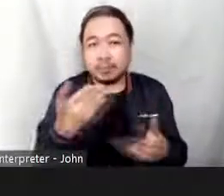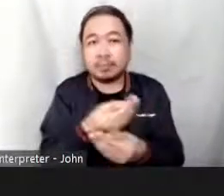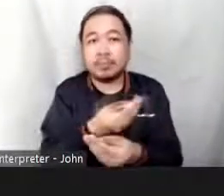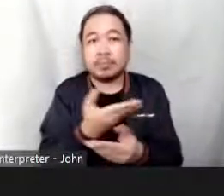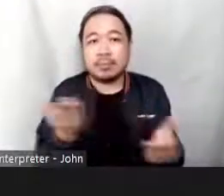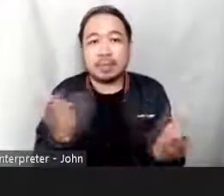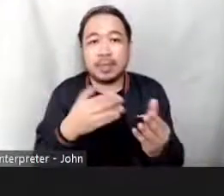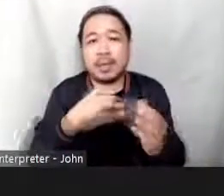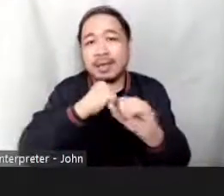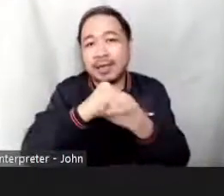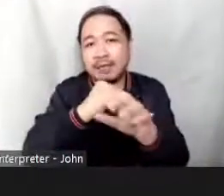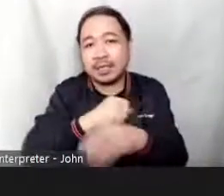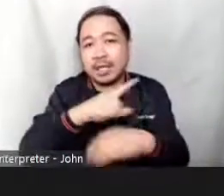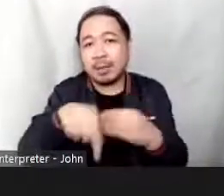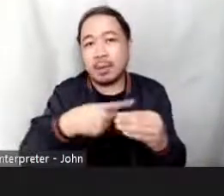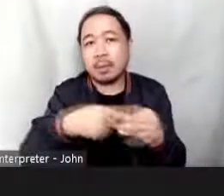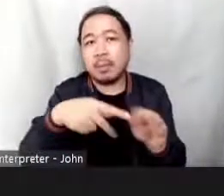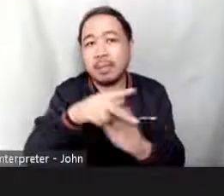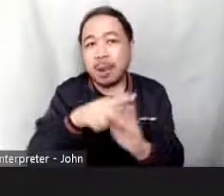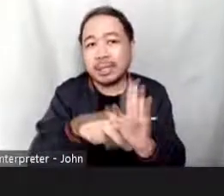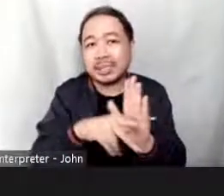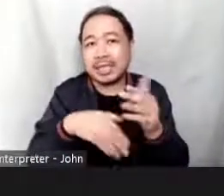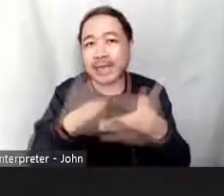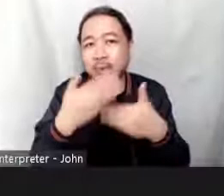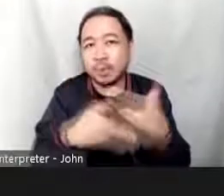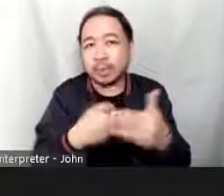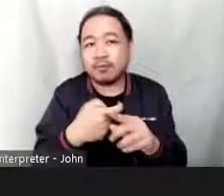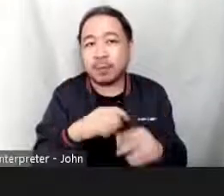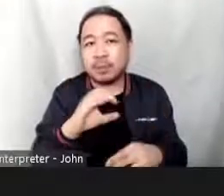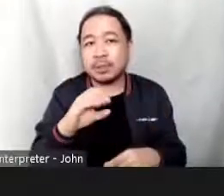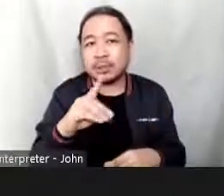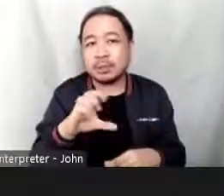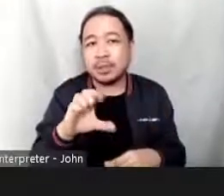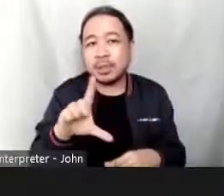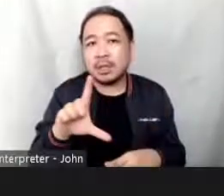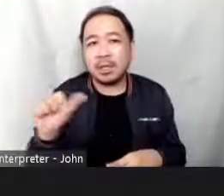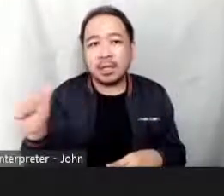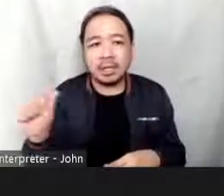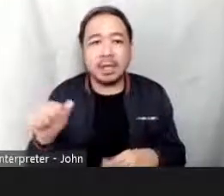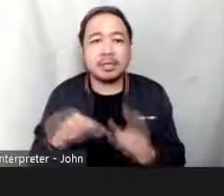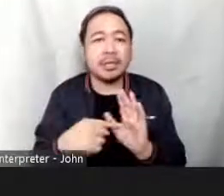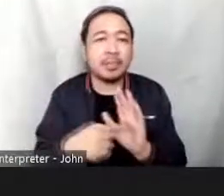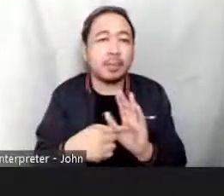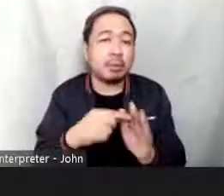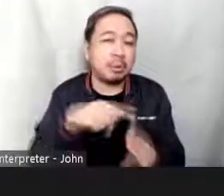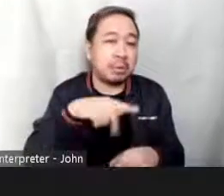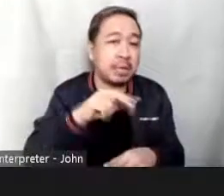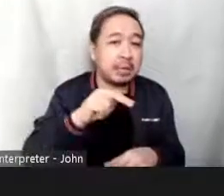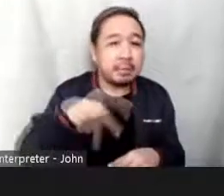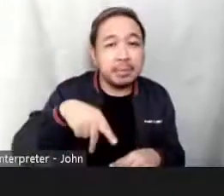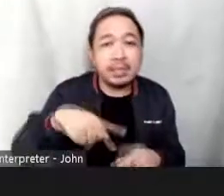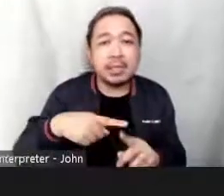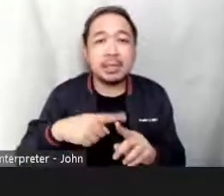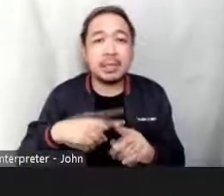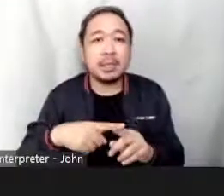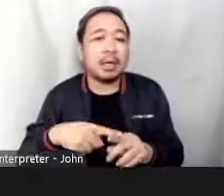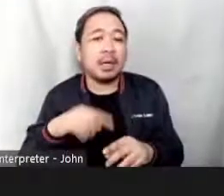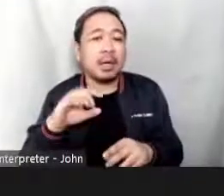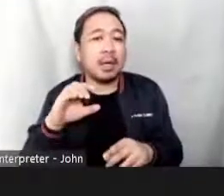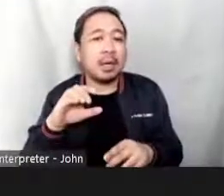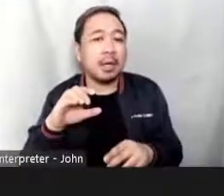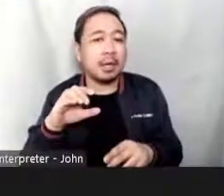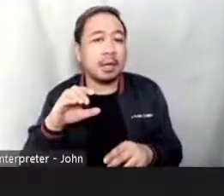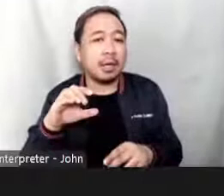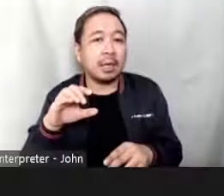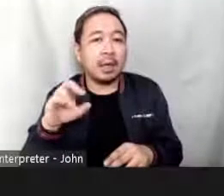PNP, the Civil Registrar's Office, and the LGUs. This is very important so that the process of securing of records or